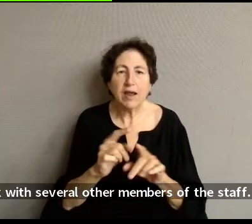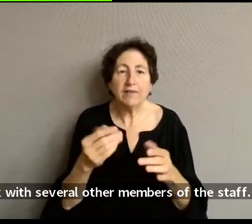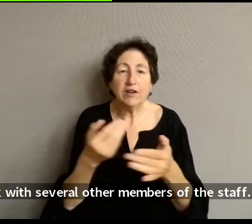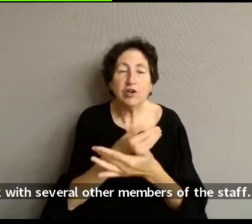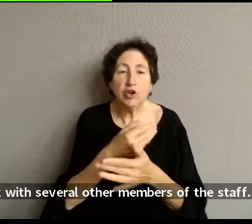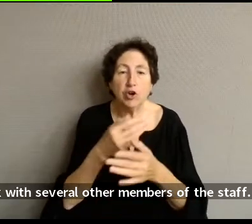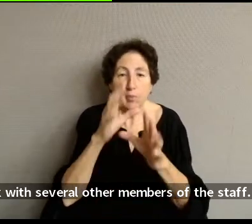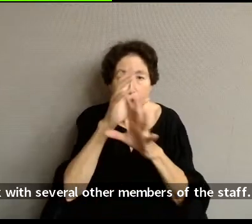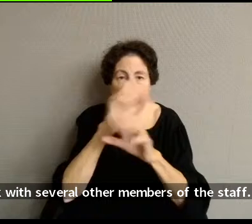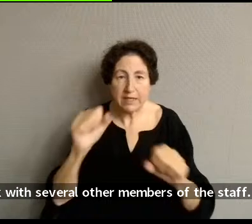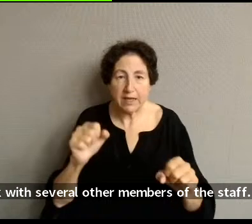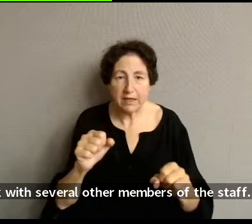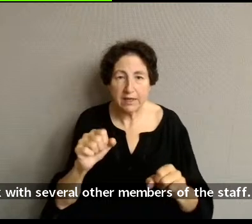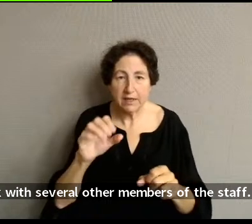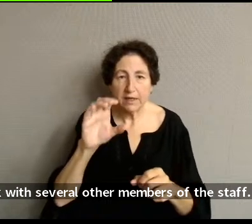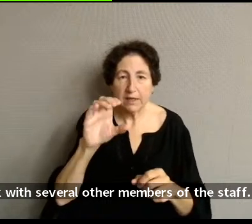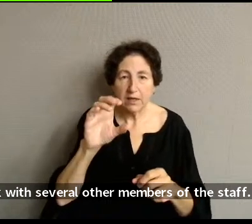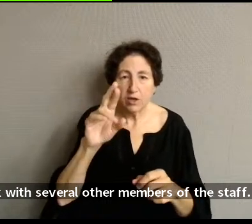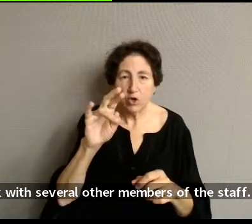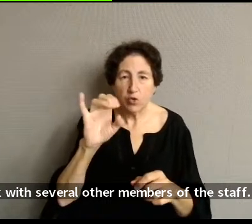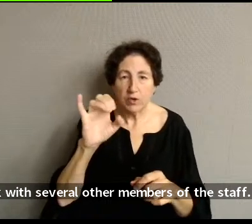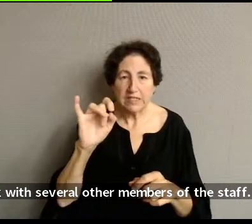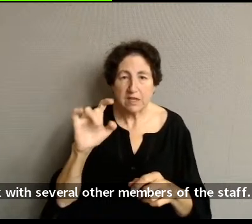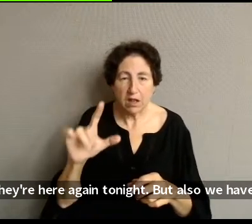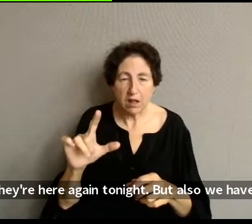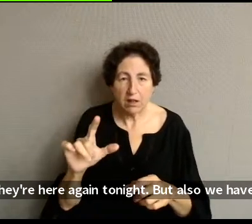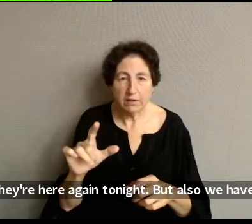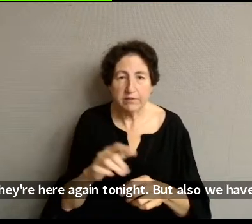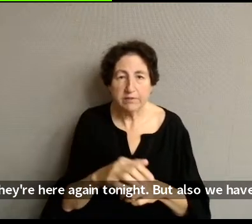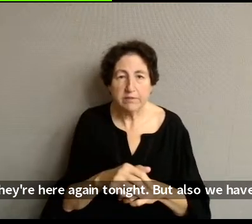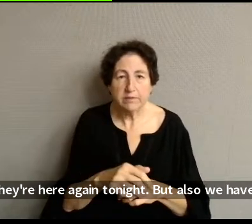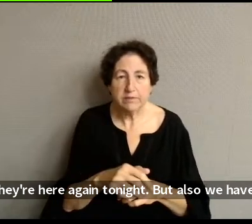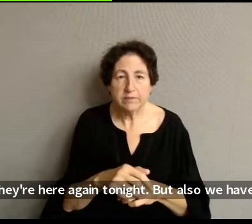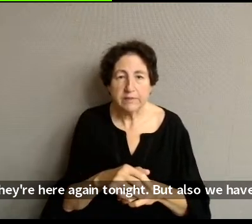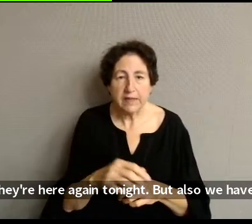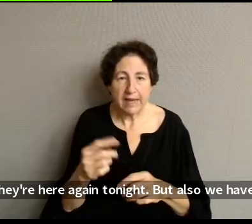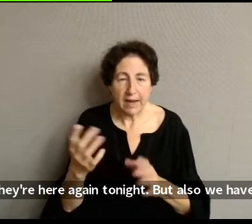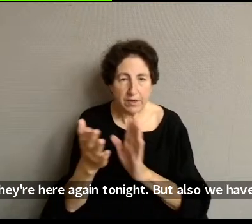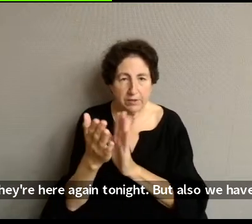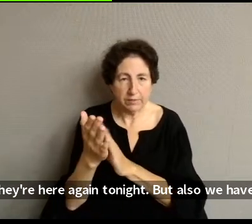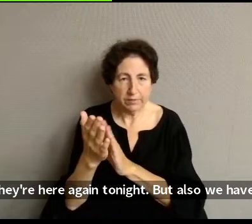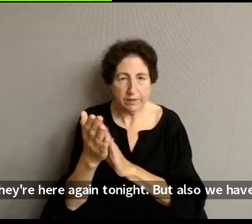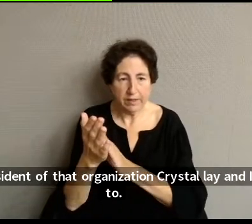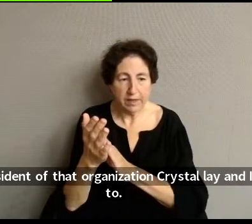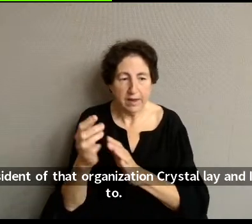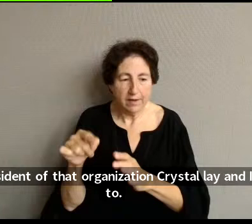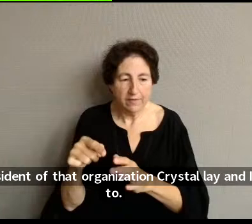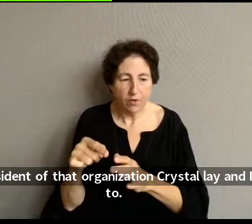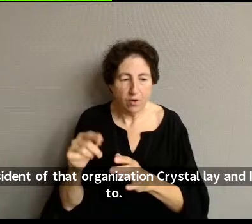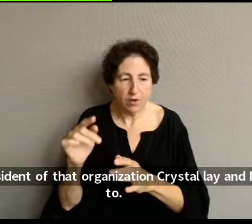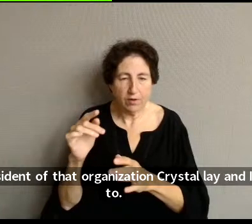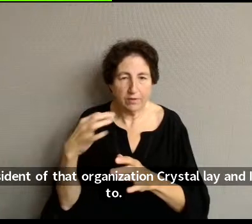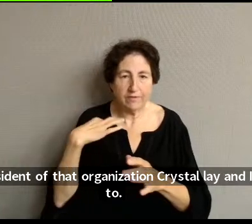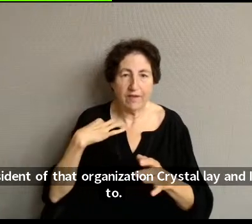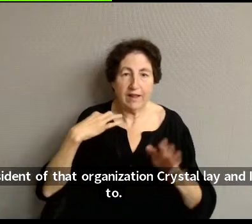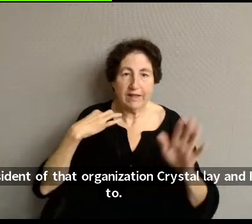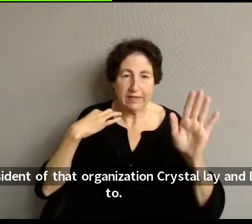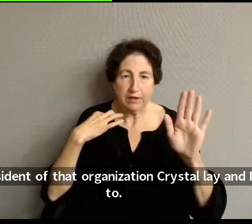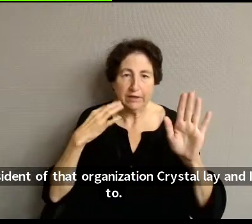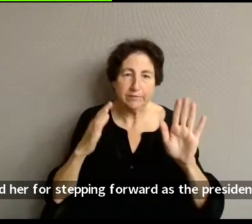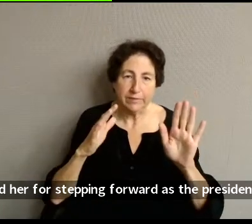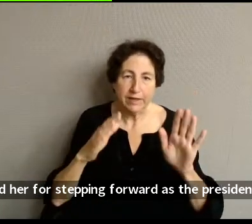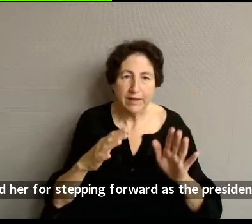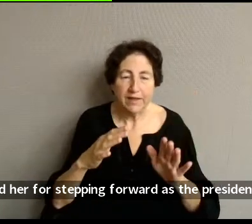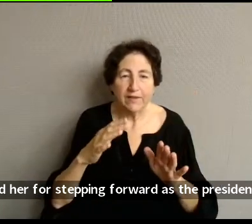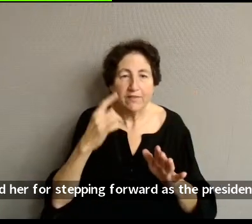of that organization, Crystal Lay, and I'd like to commend her for stepping forward as the president of the Parent